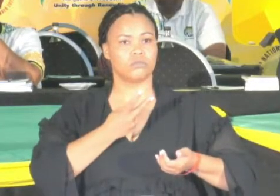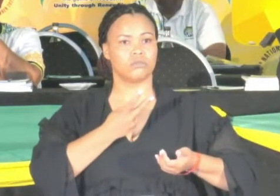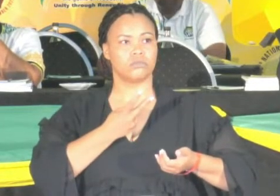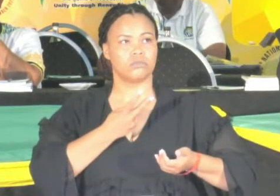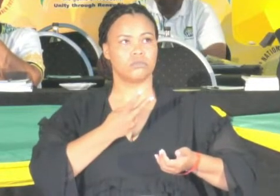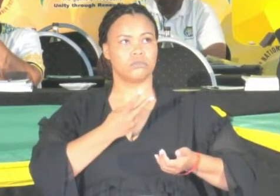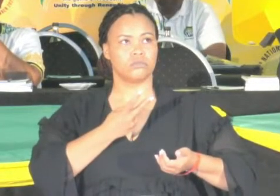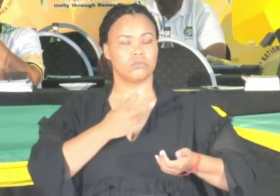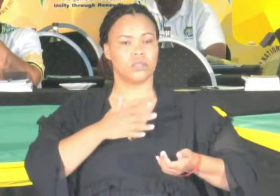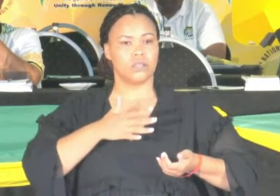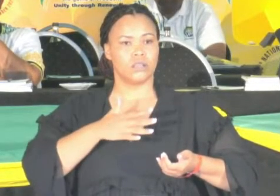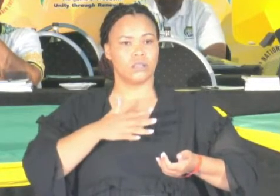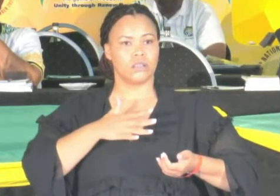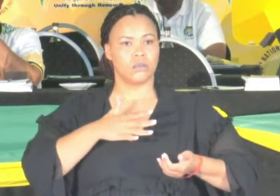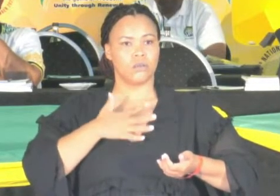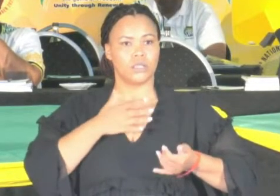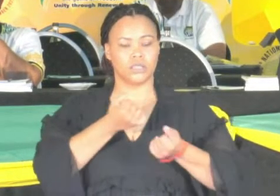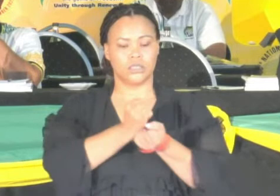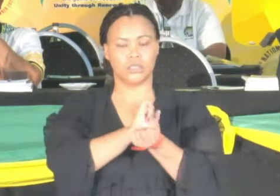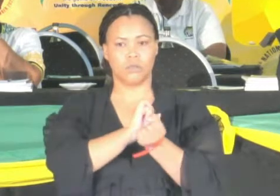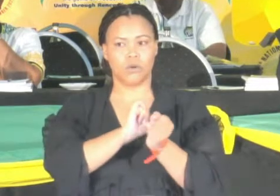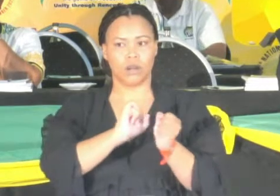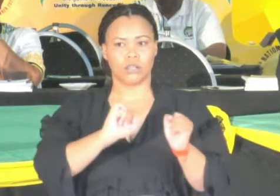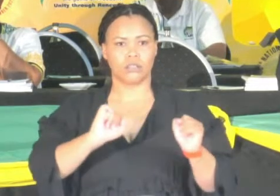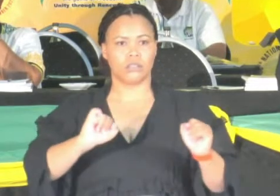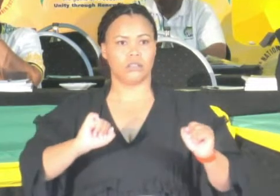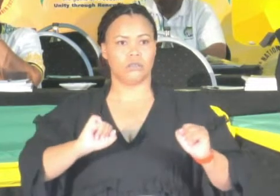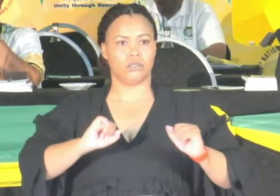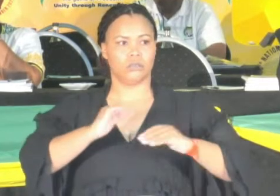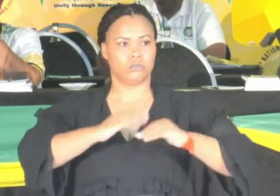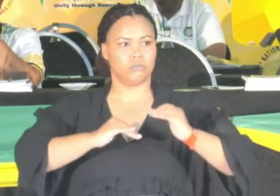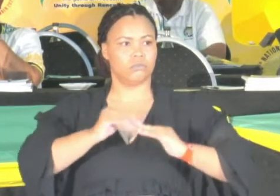alliance and the broader democratic movement.